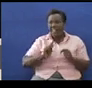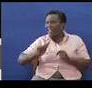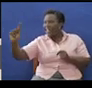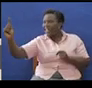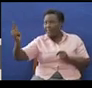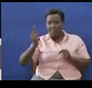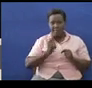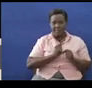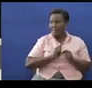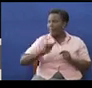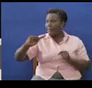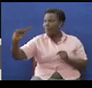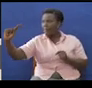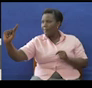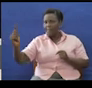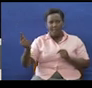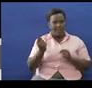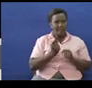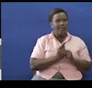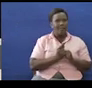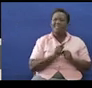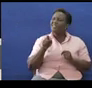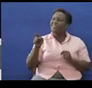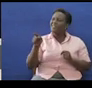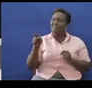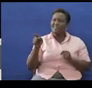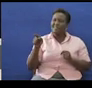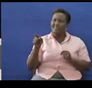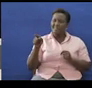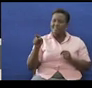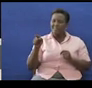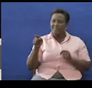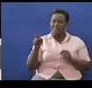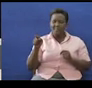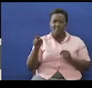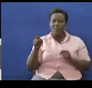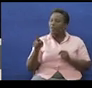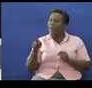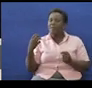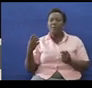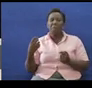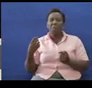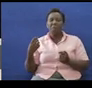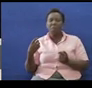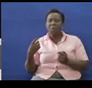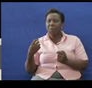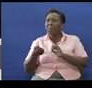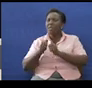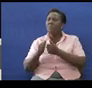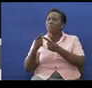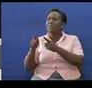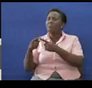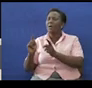water. Now, the traveling of long distances, these long distances are also